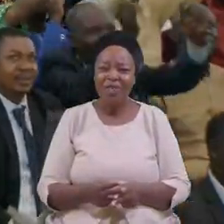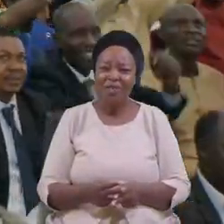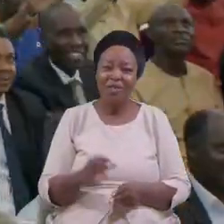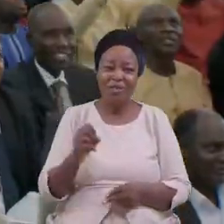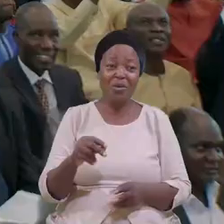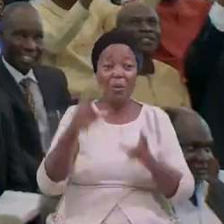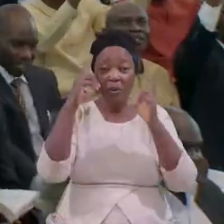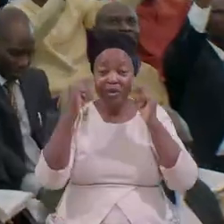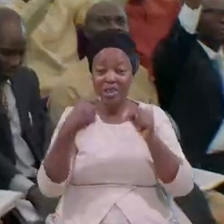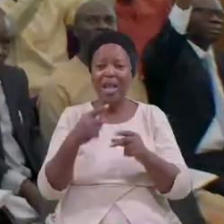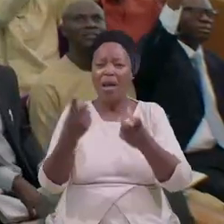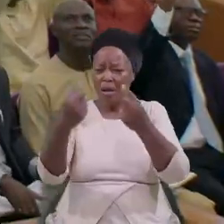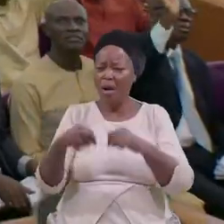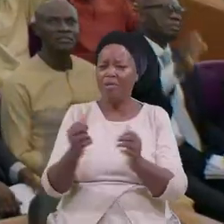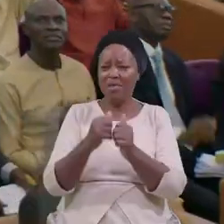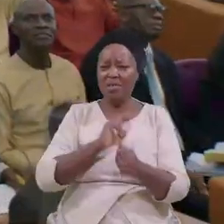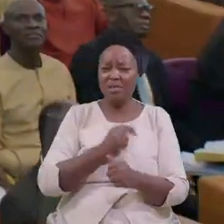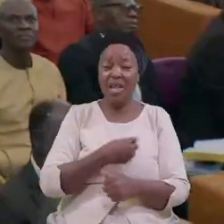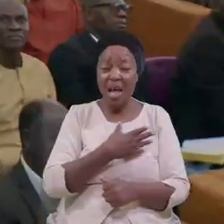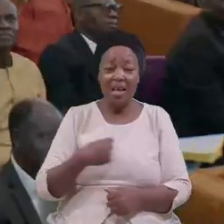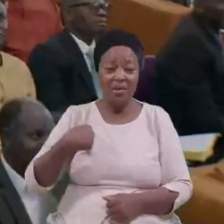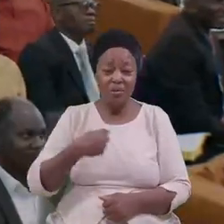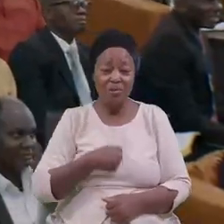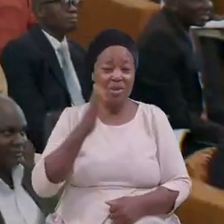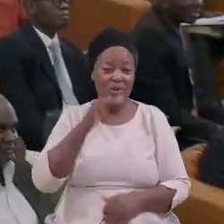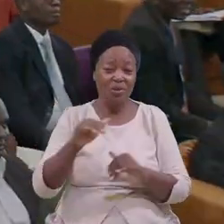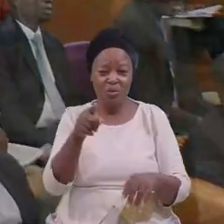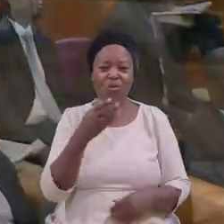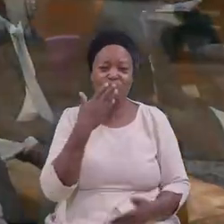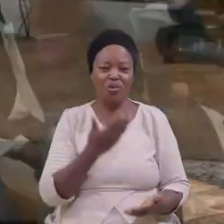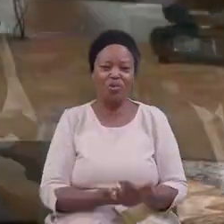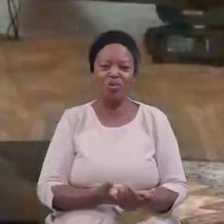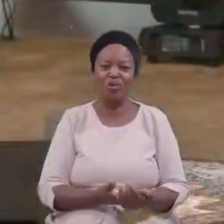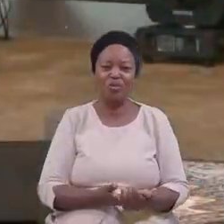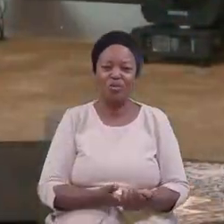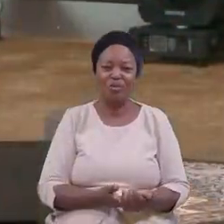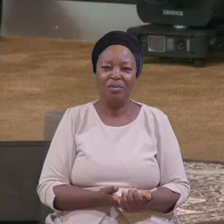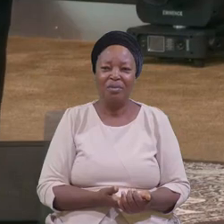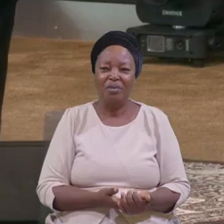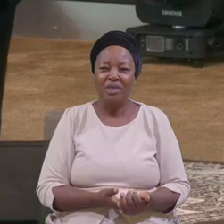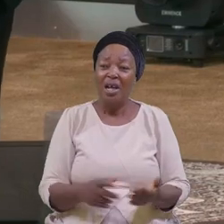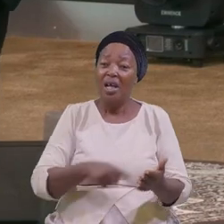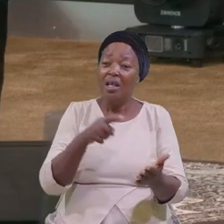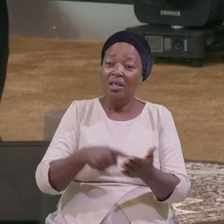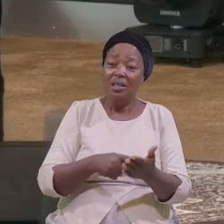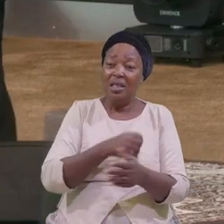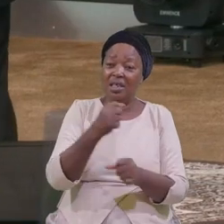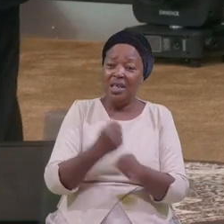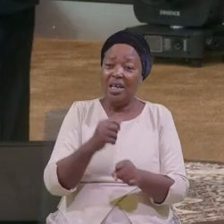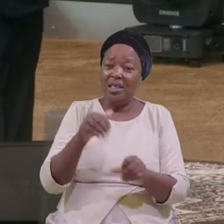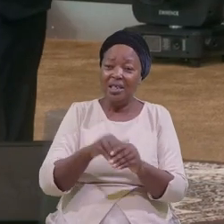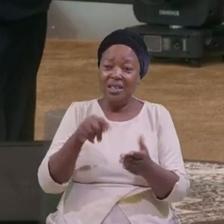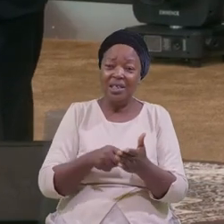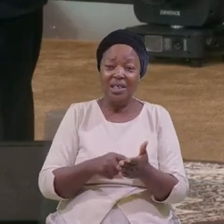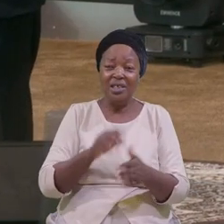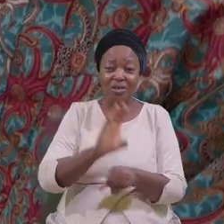said, come with us and we will do you good. This year in this church, he